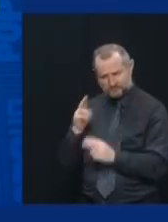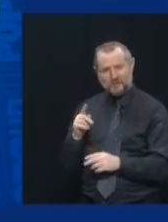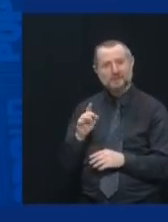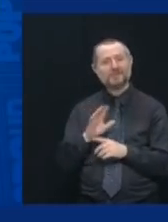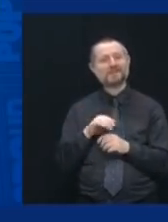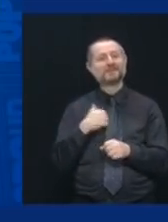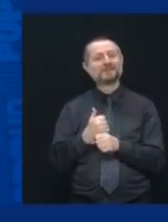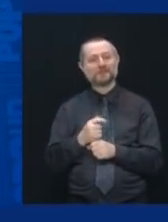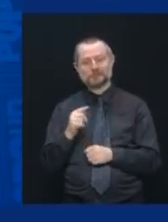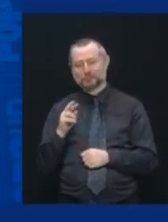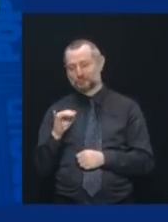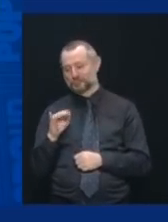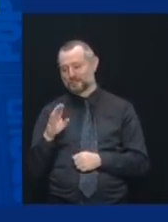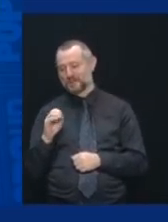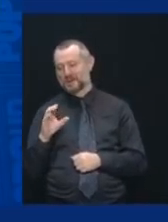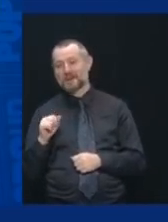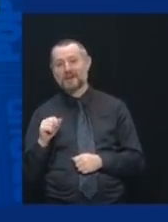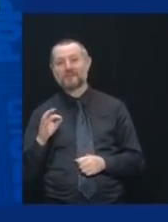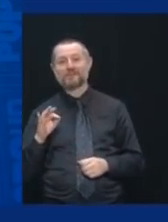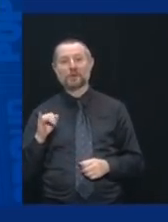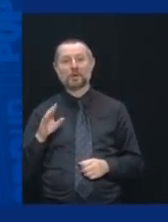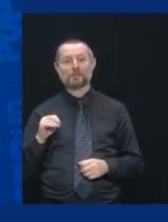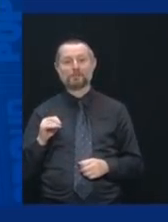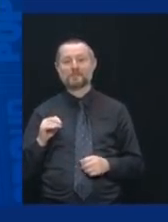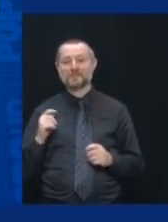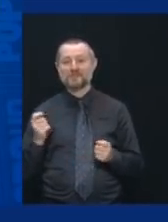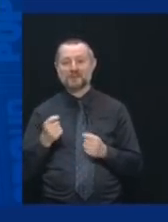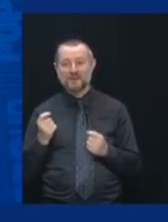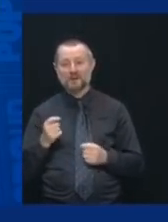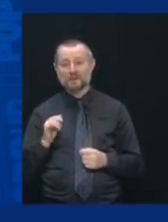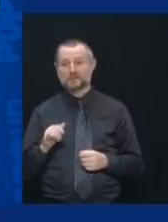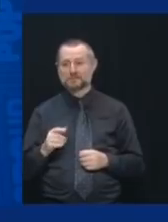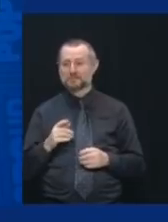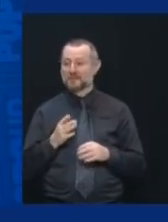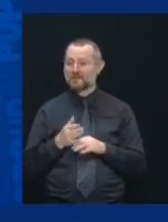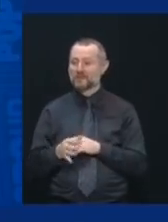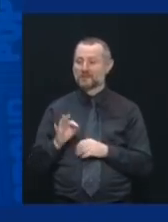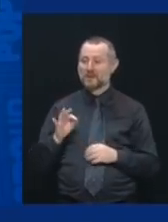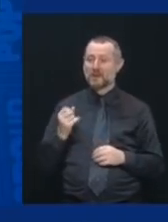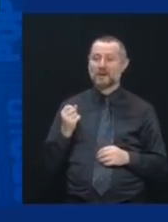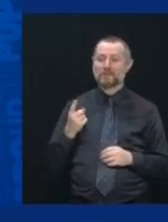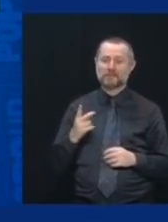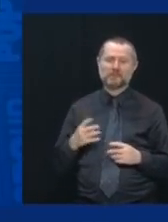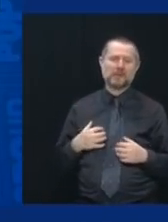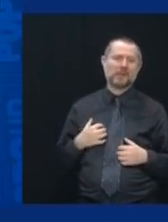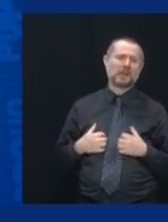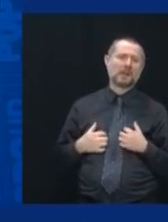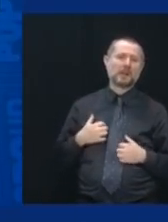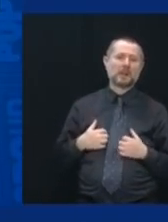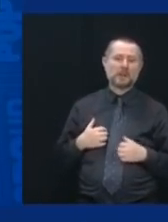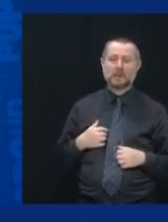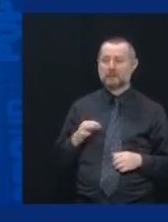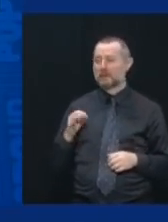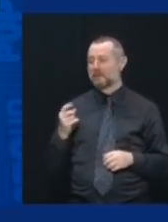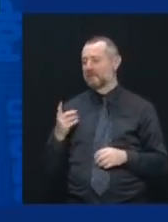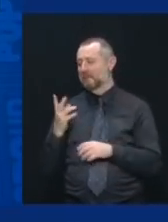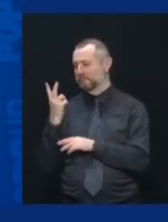post 9/11 to get people comfortable with downtown Manhattan post